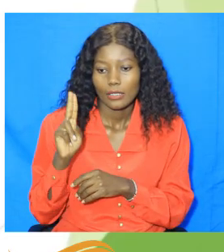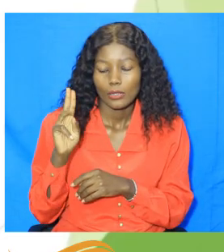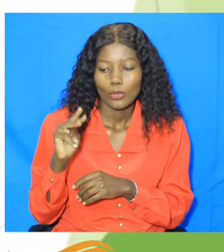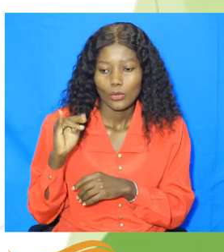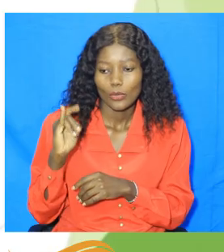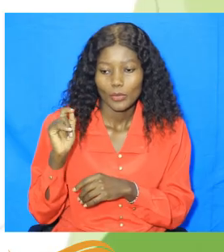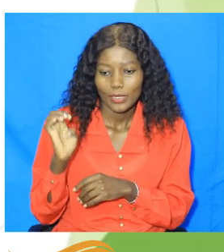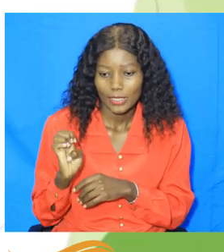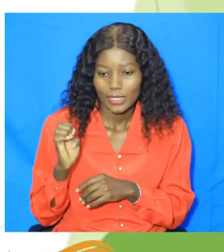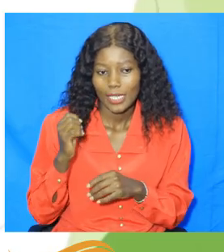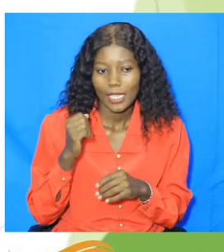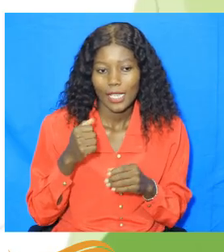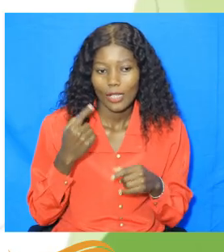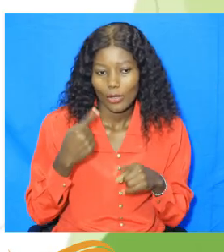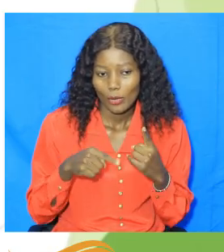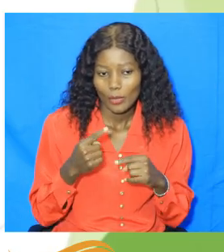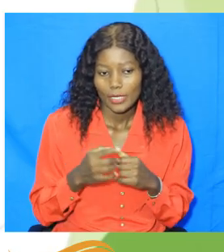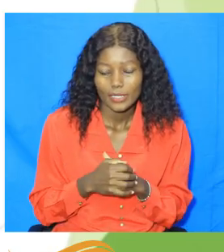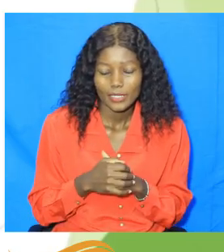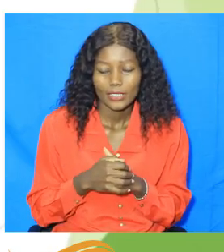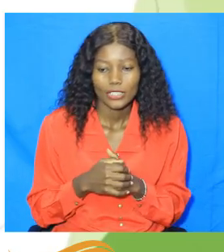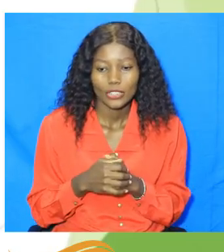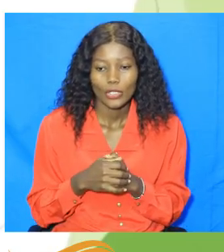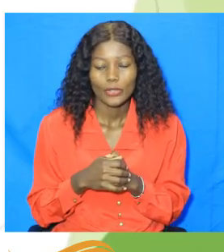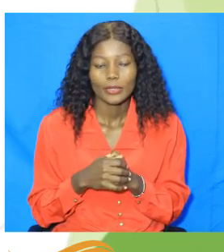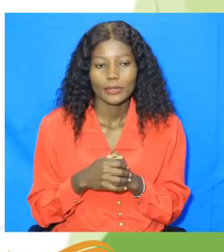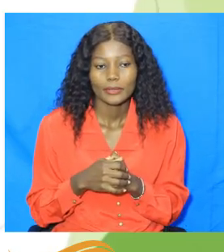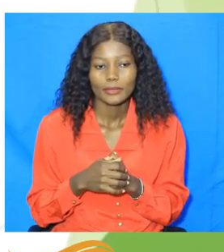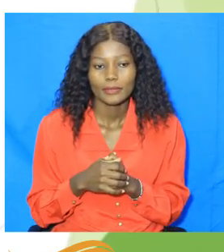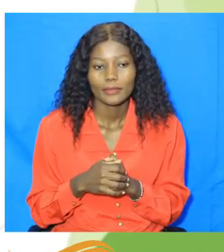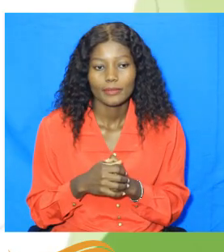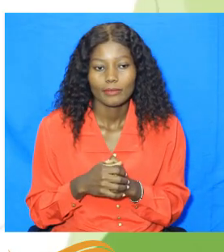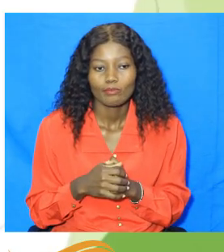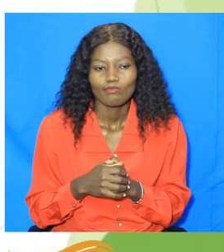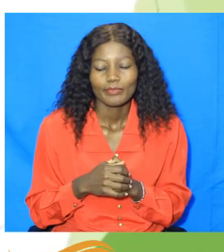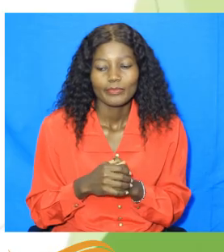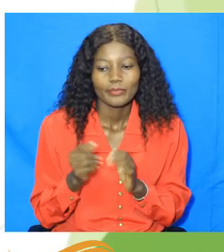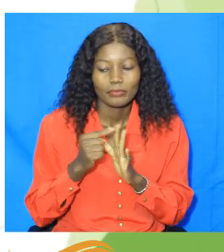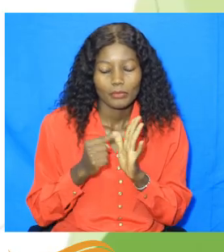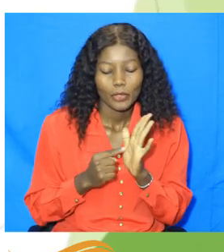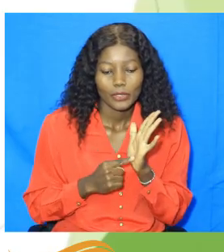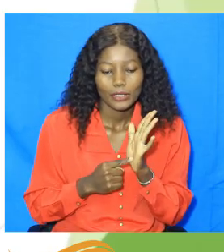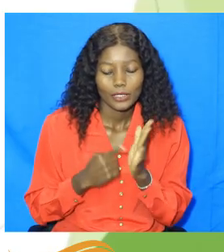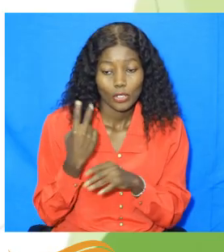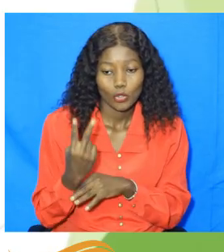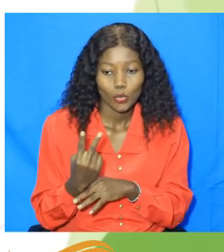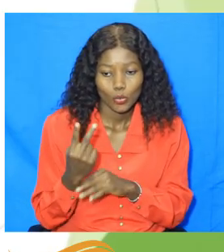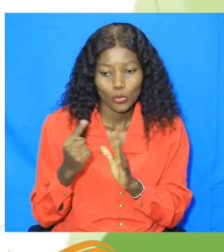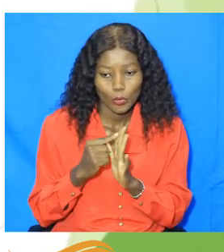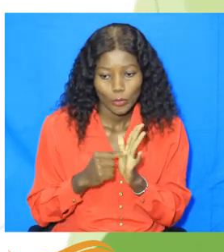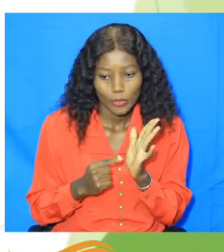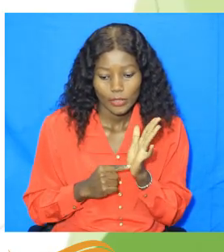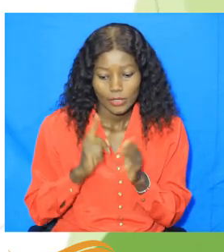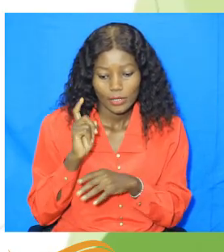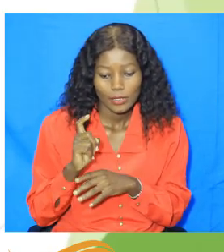competition, the mats have to be inverted. Two mats